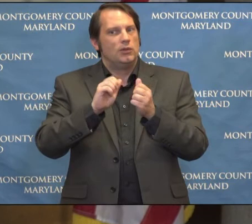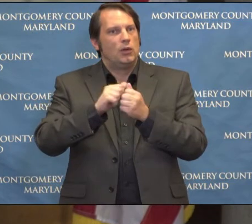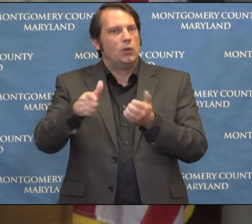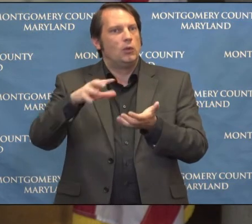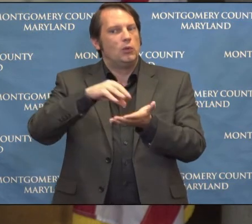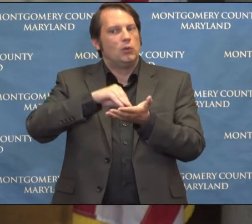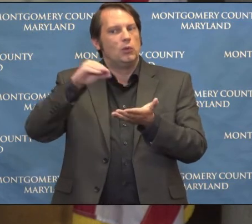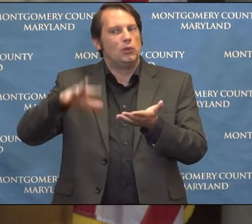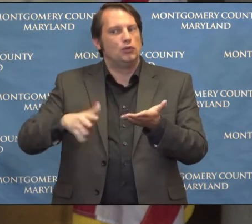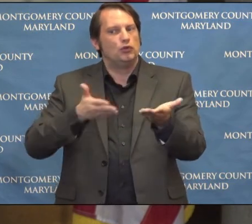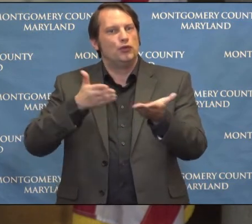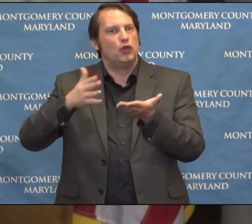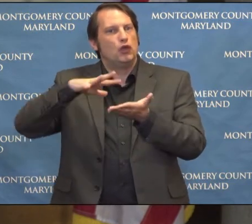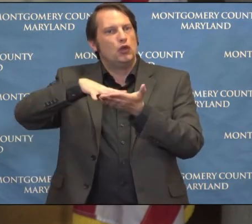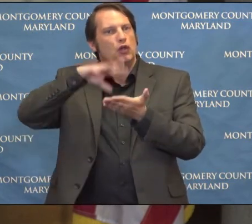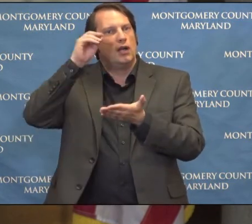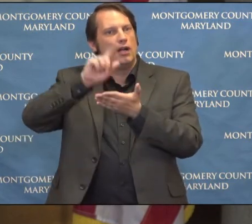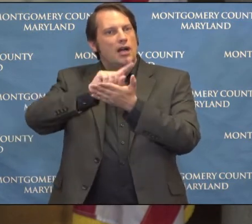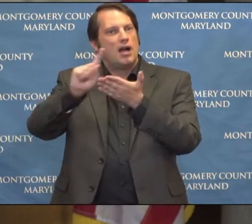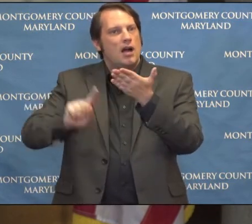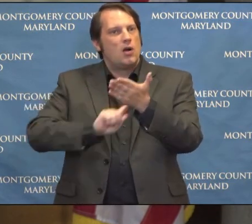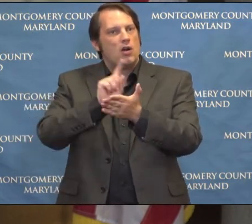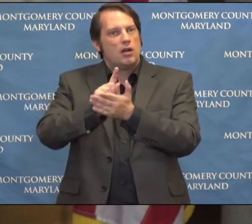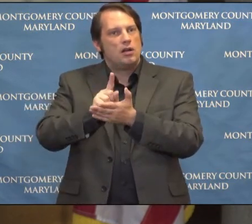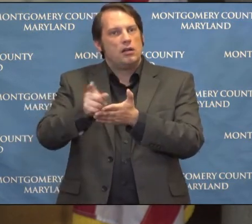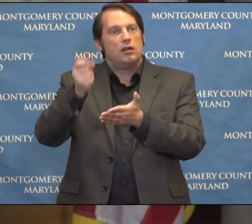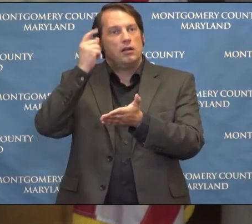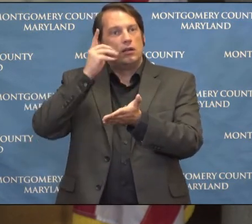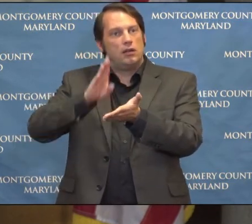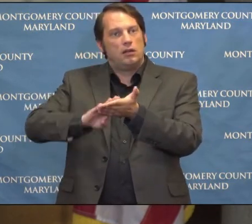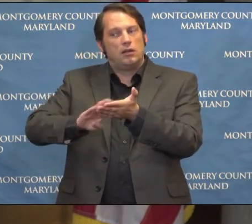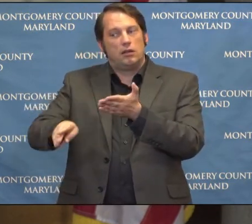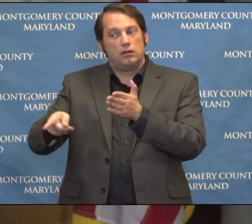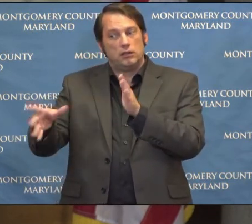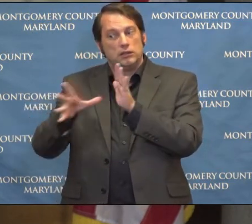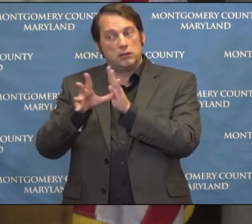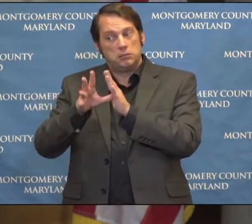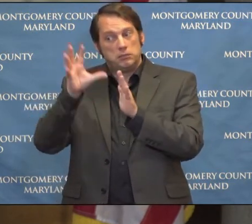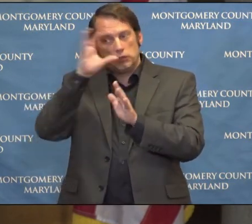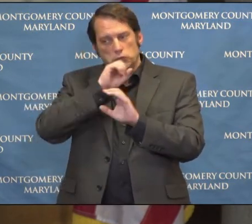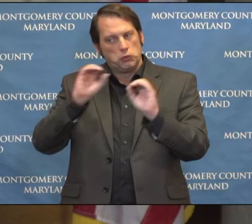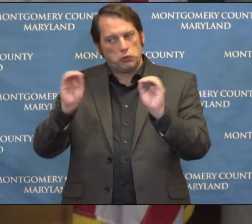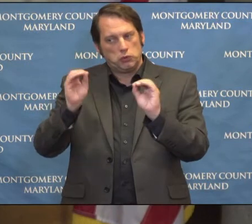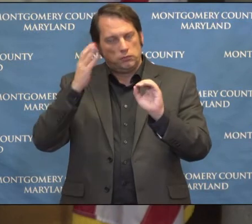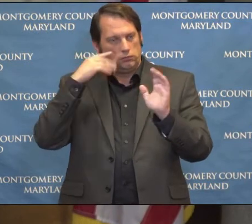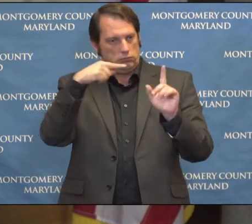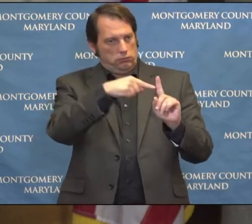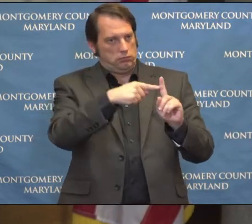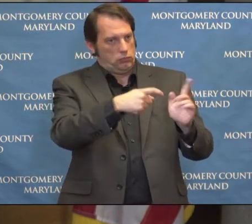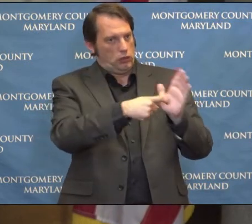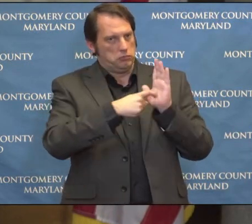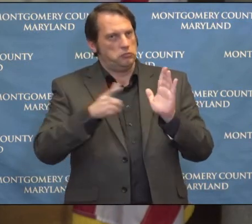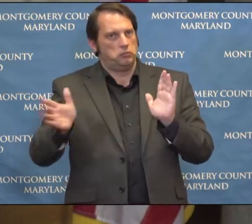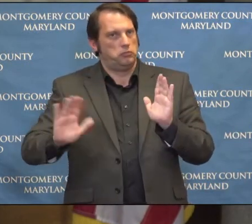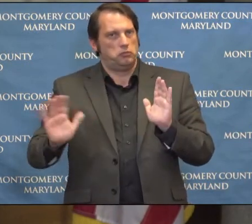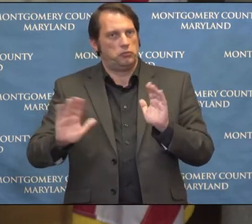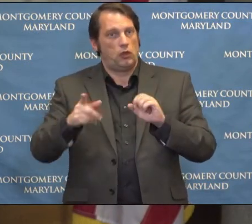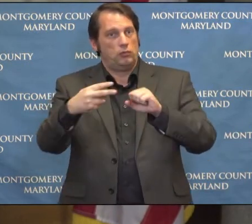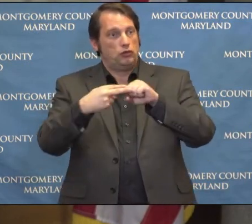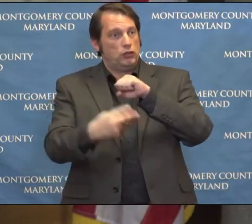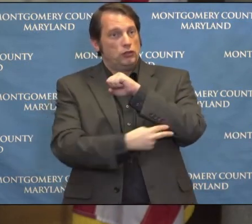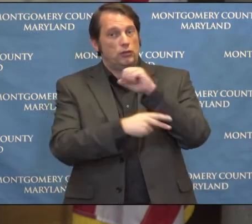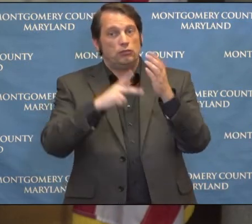graduation this year because of that requirement. They waived high school assessments and bridge projects. No senior will be